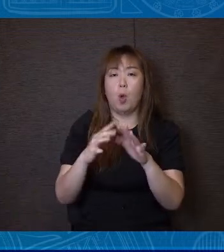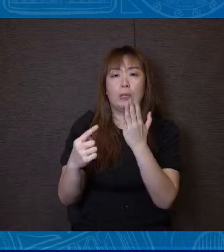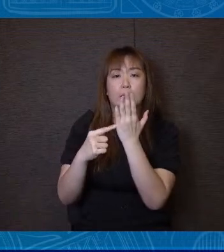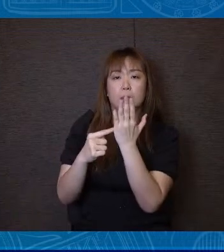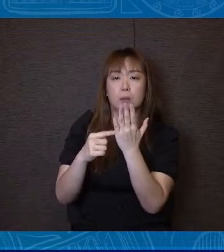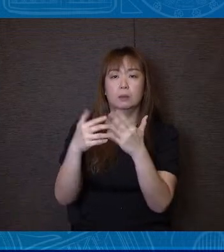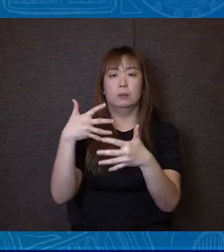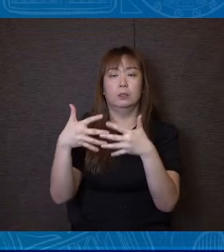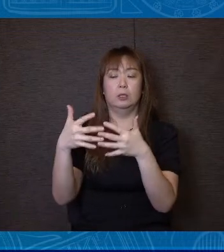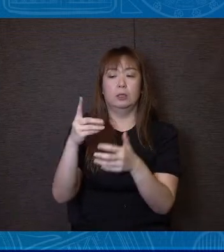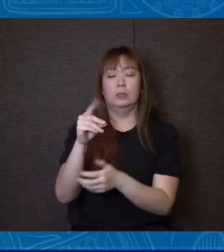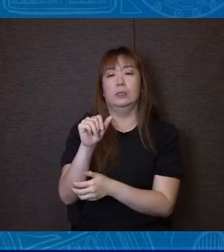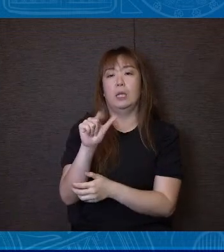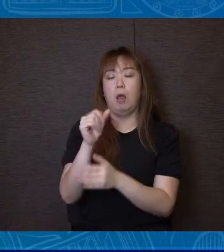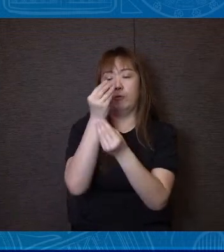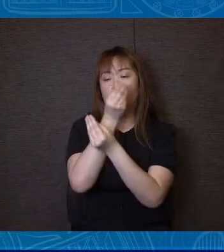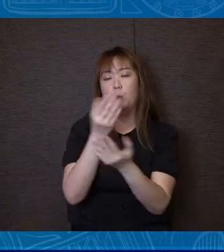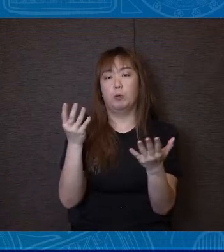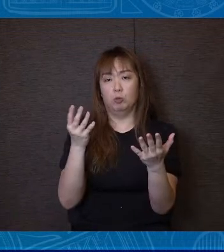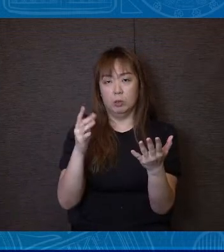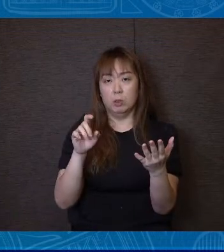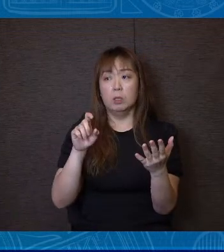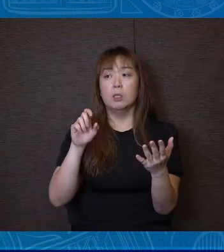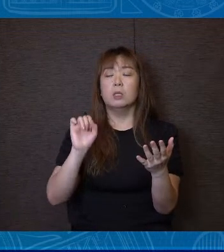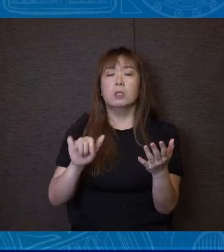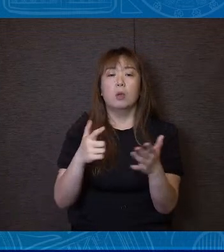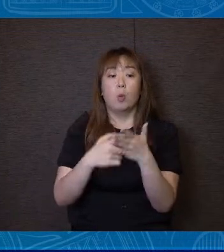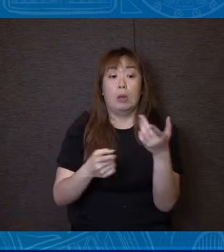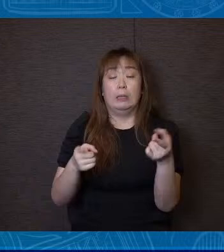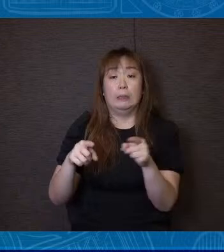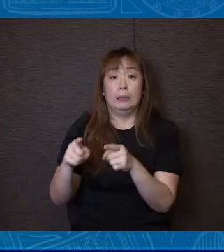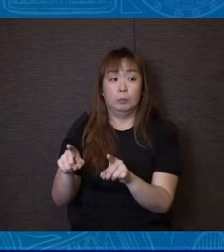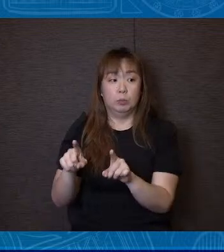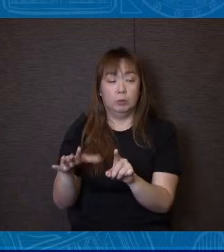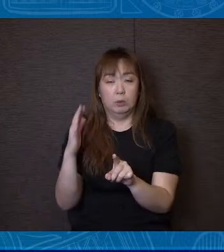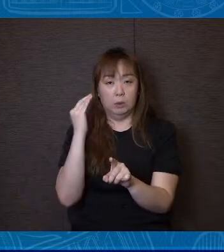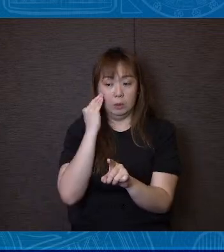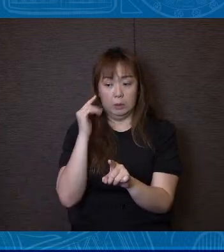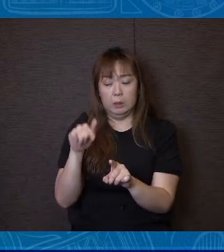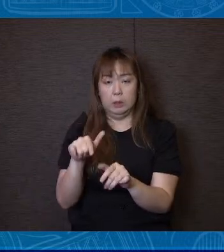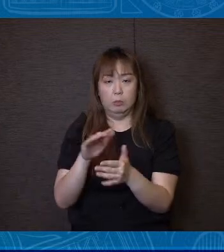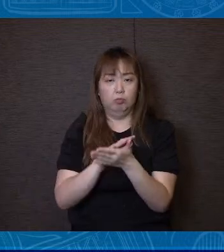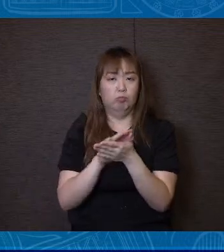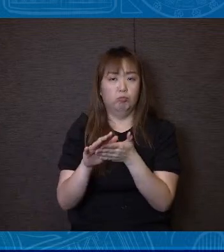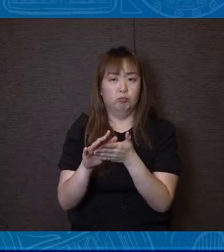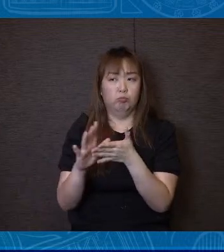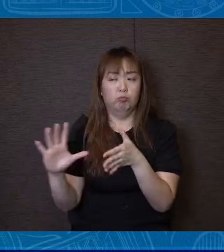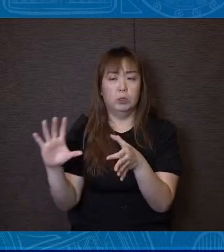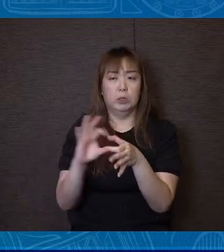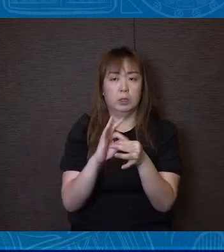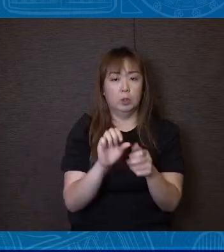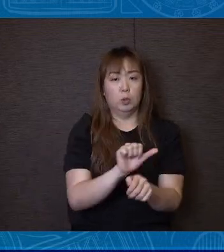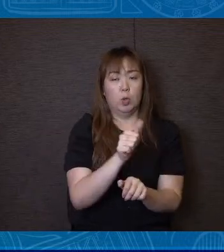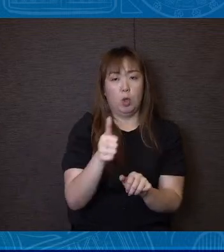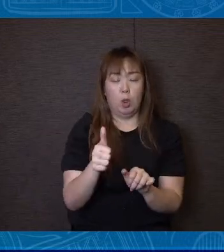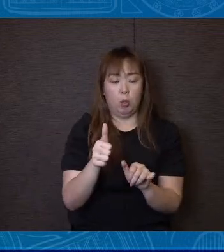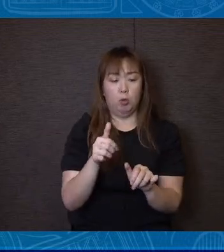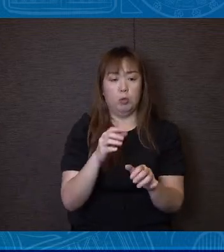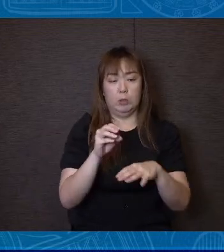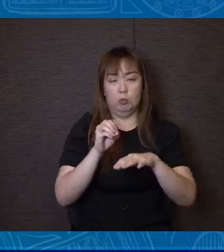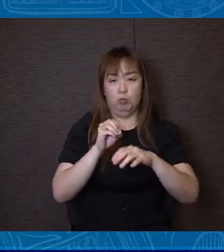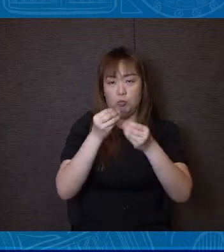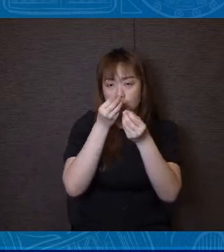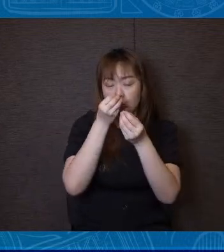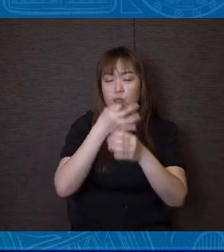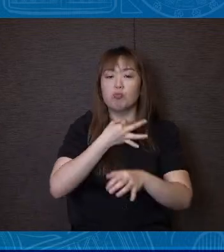that we have on the hazards and what's going to happen, which I think, is a nice link also, of course, to the other pillars about the risk